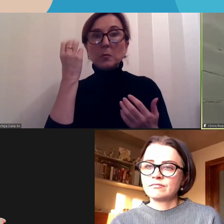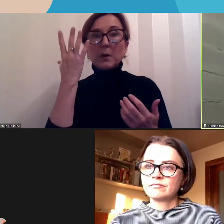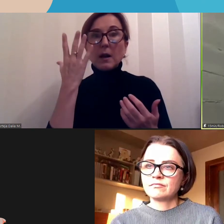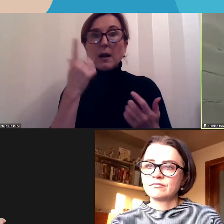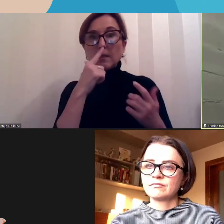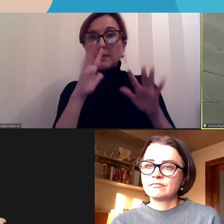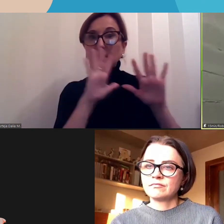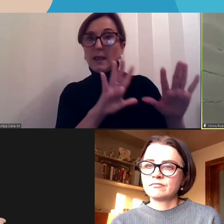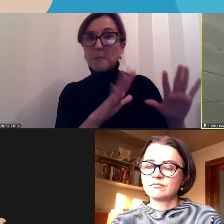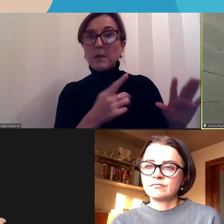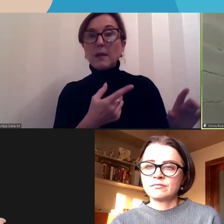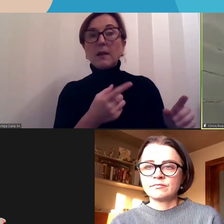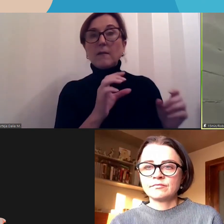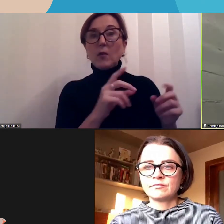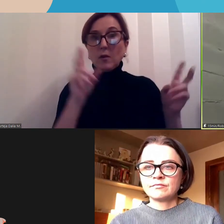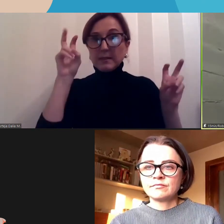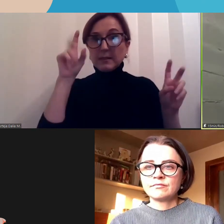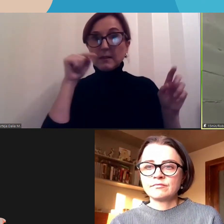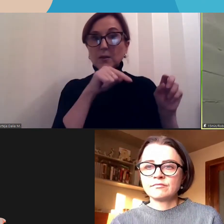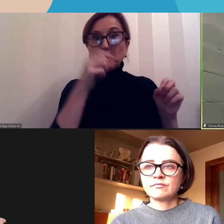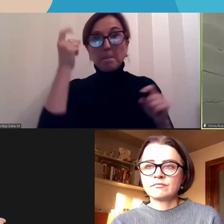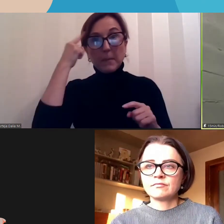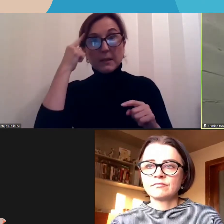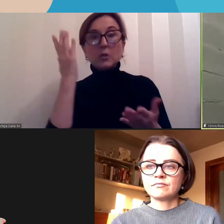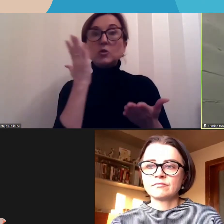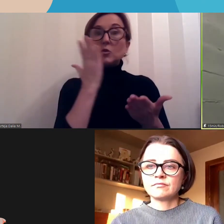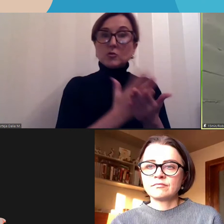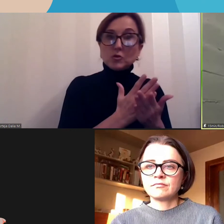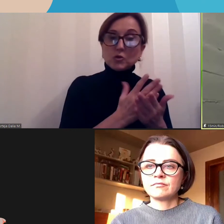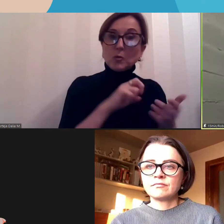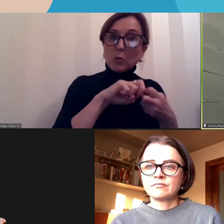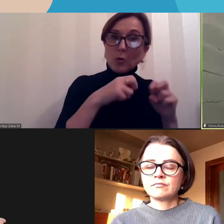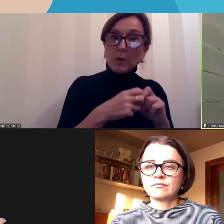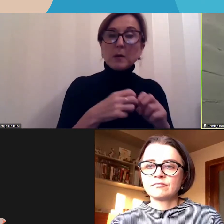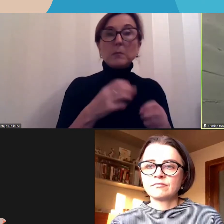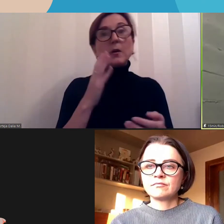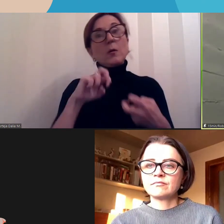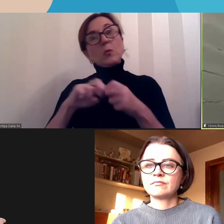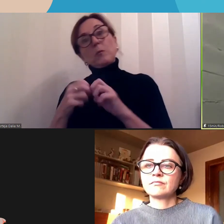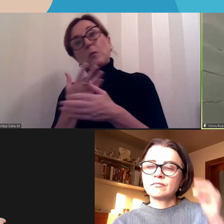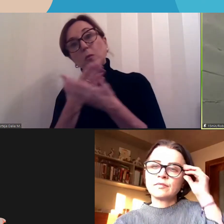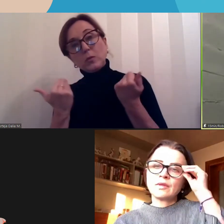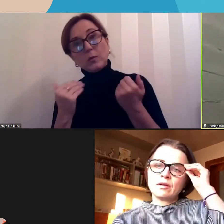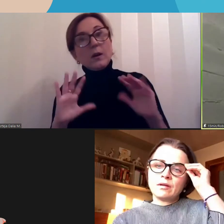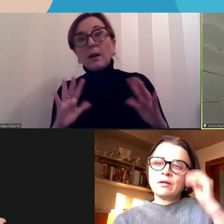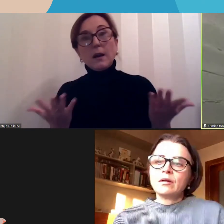How do you identify, how do you treat what a hate speech is and what is not?